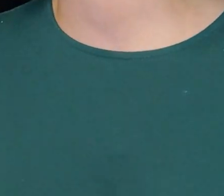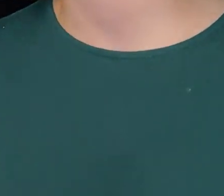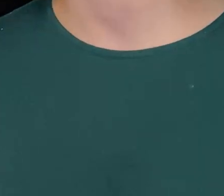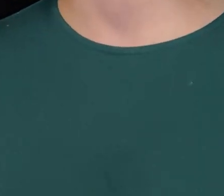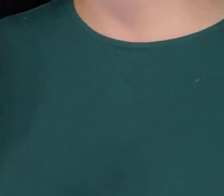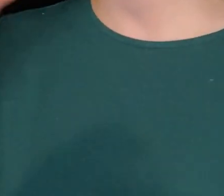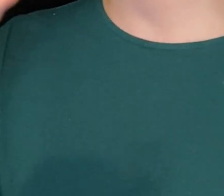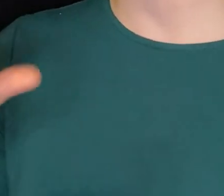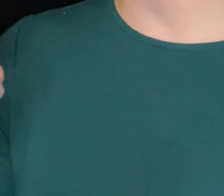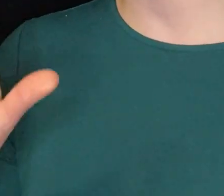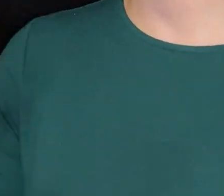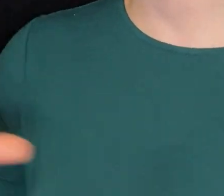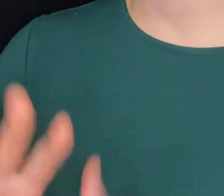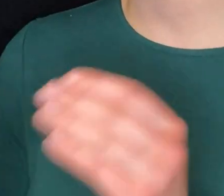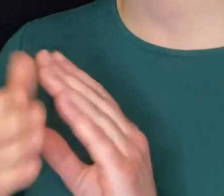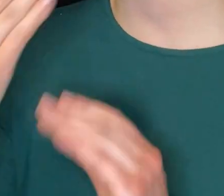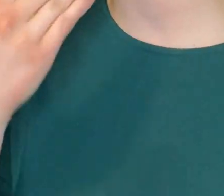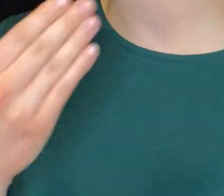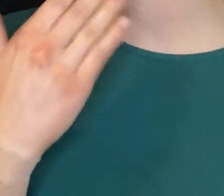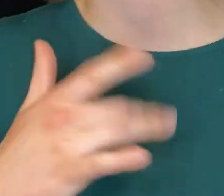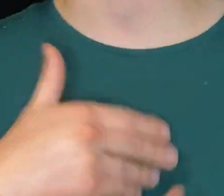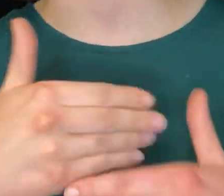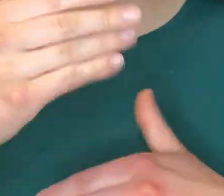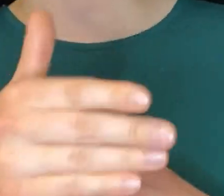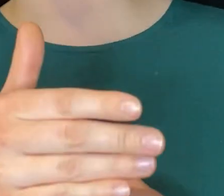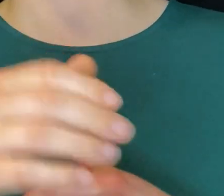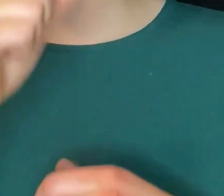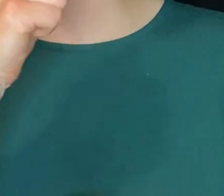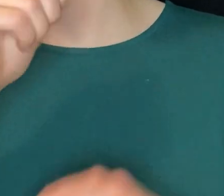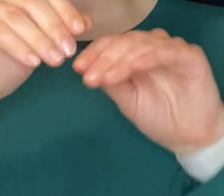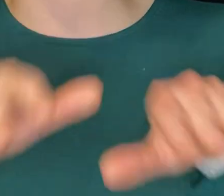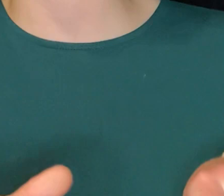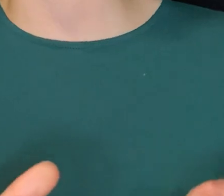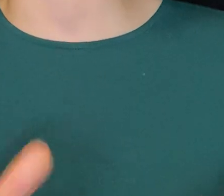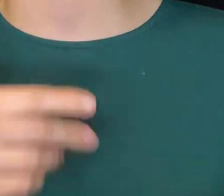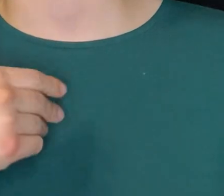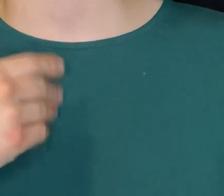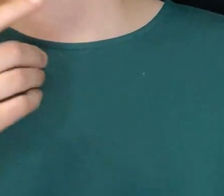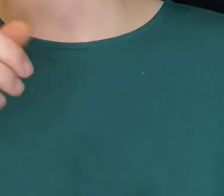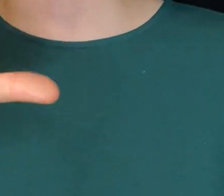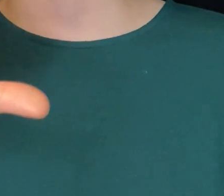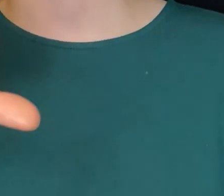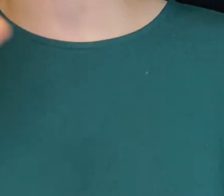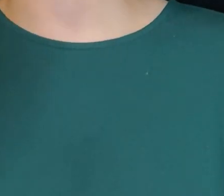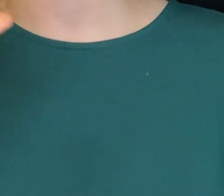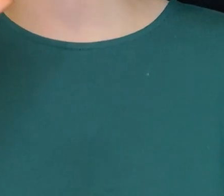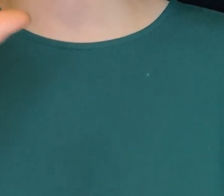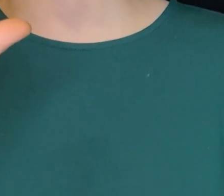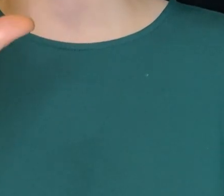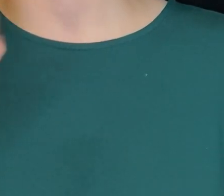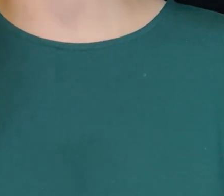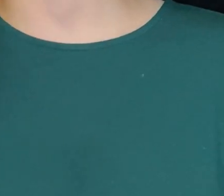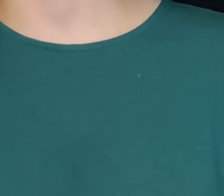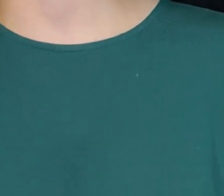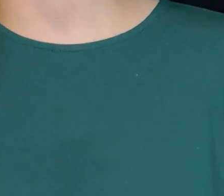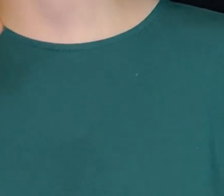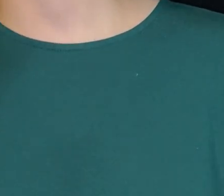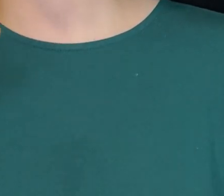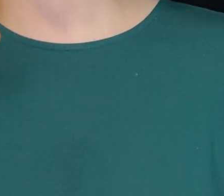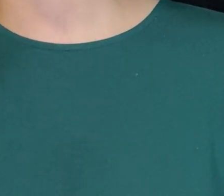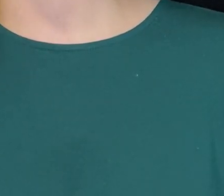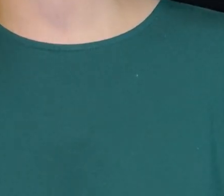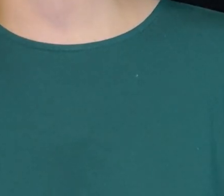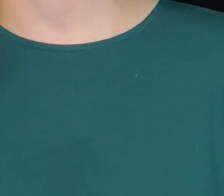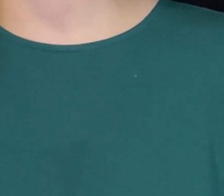your awesome story, Zach. And on the next episode of Adventures with Aggie, we will feature Kaylee Gilchrist. Kaylee is a gold medalist for Team USA